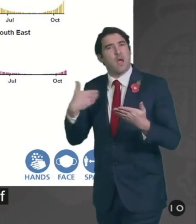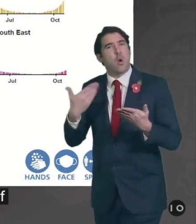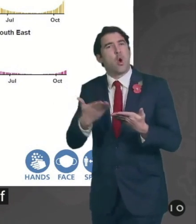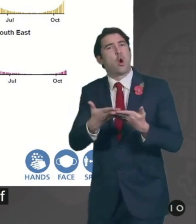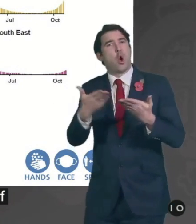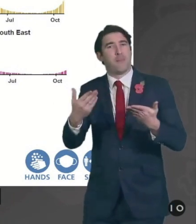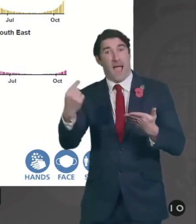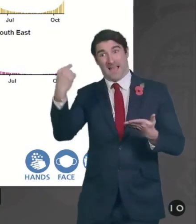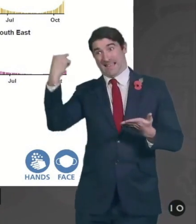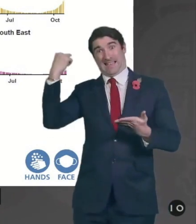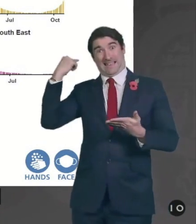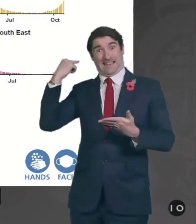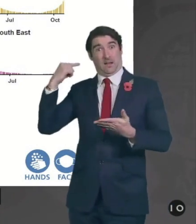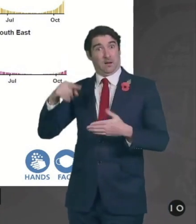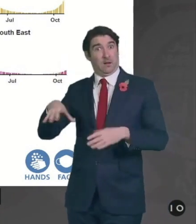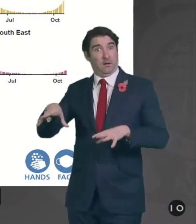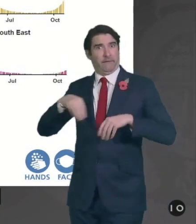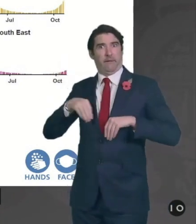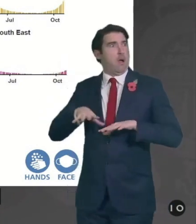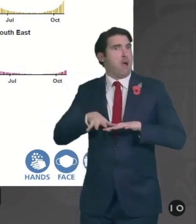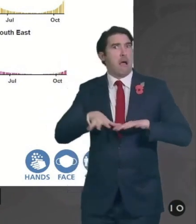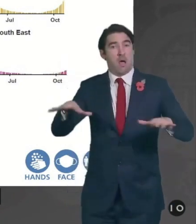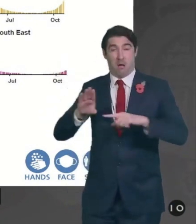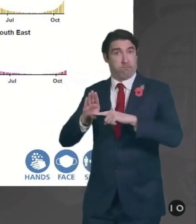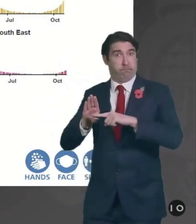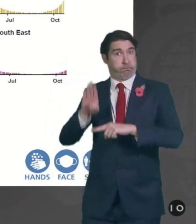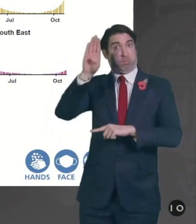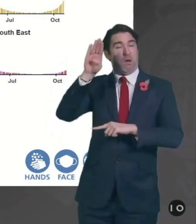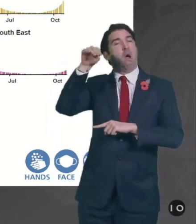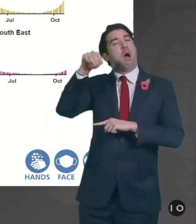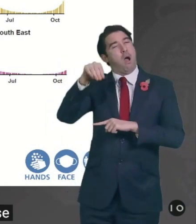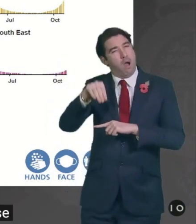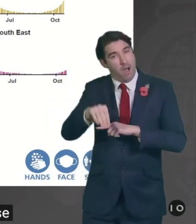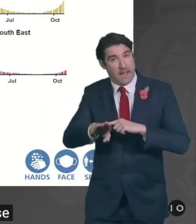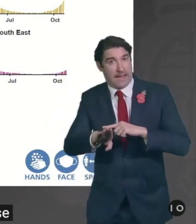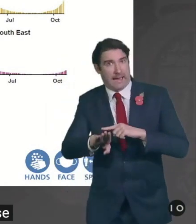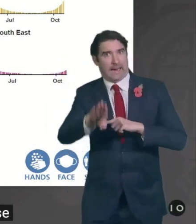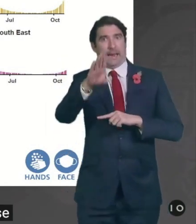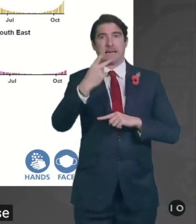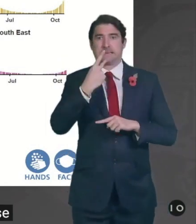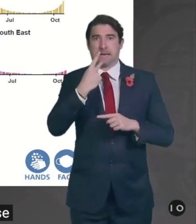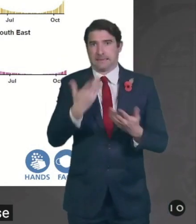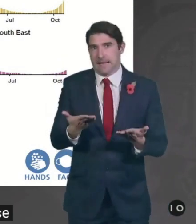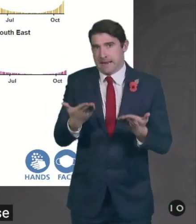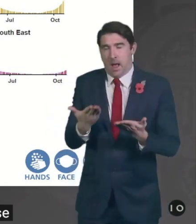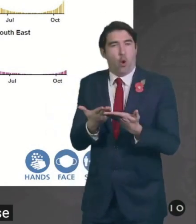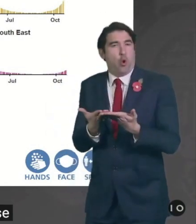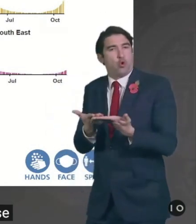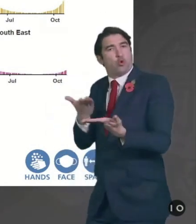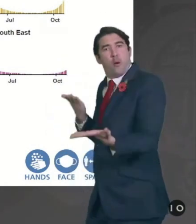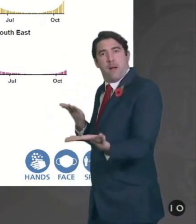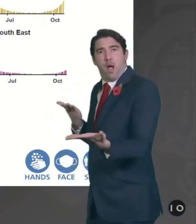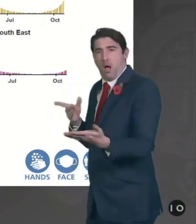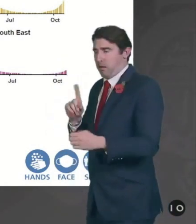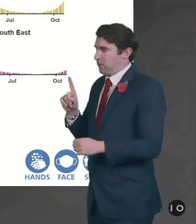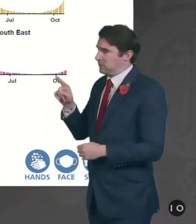NHS beds in England by NHS region. Currently, Only in the northwest is this coming